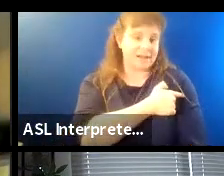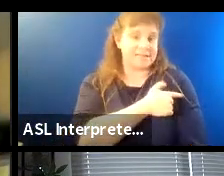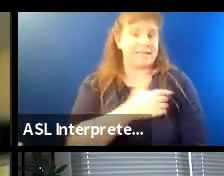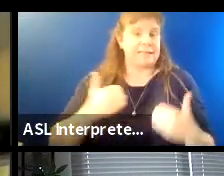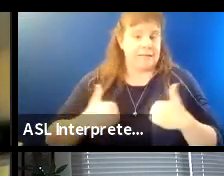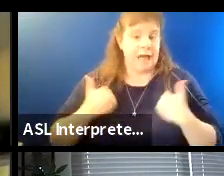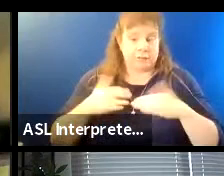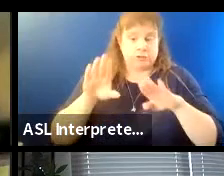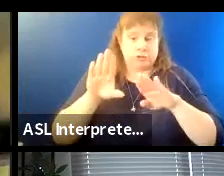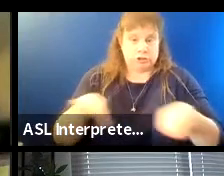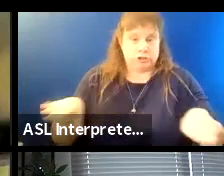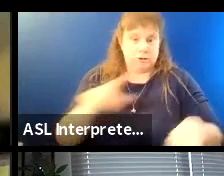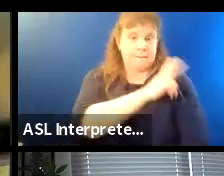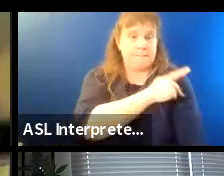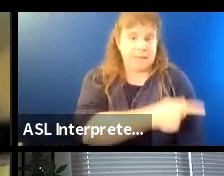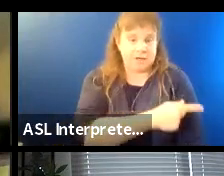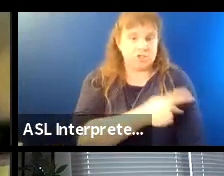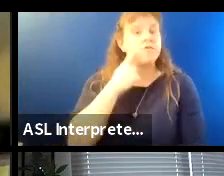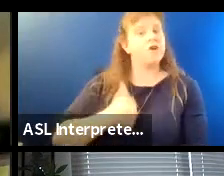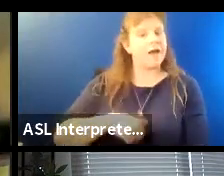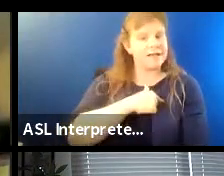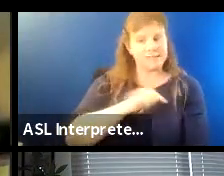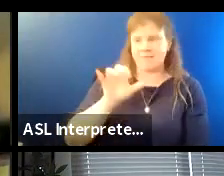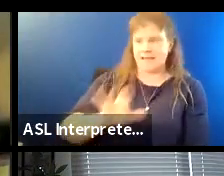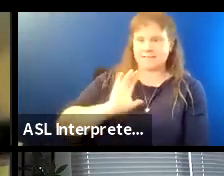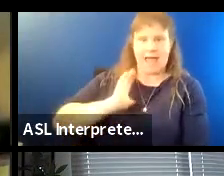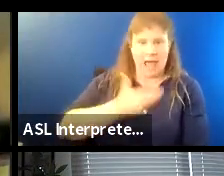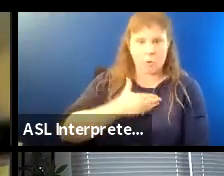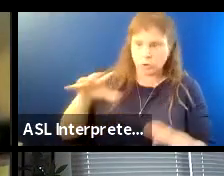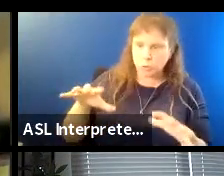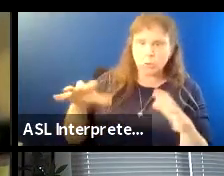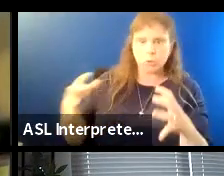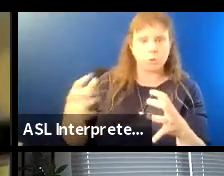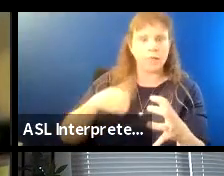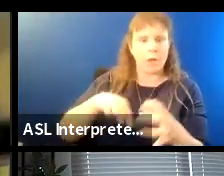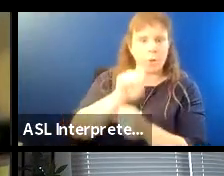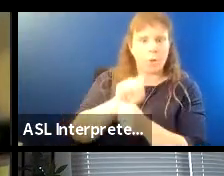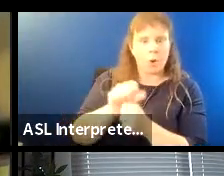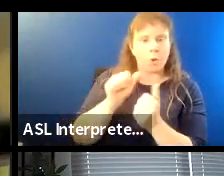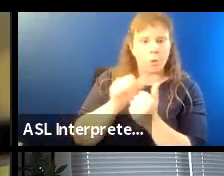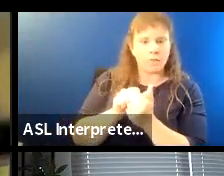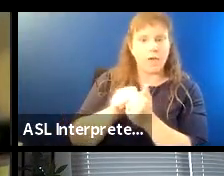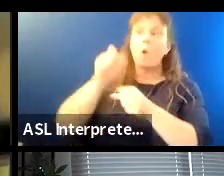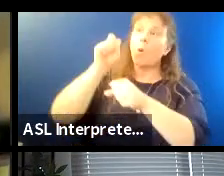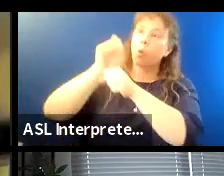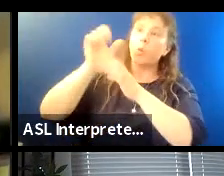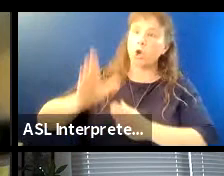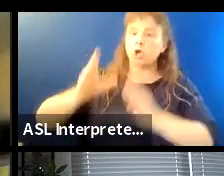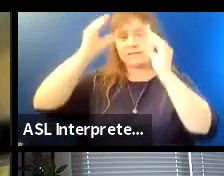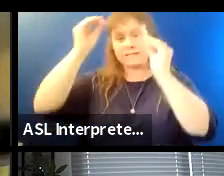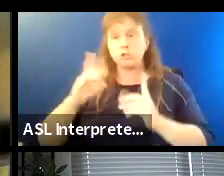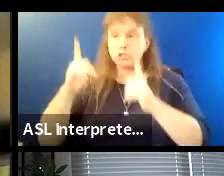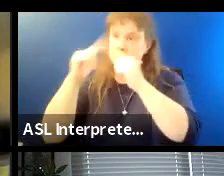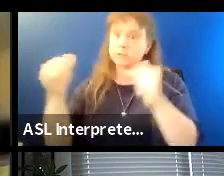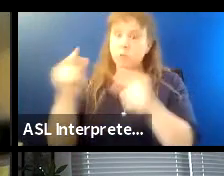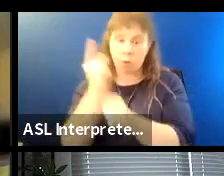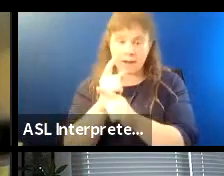for us, it's basically our population. So our population, other than our employees, is now, you know,